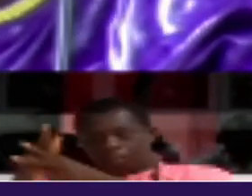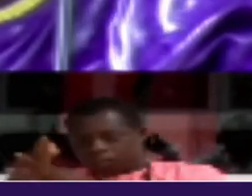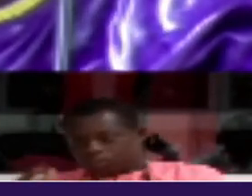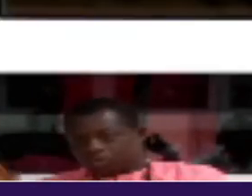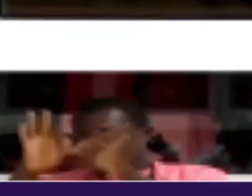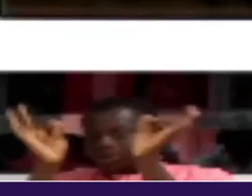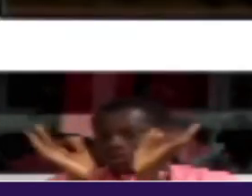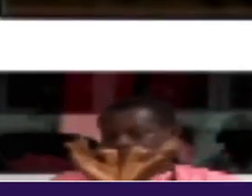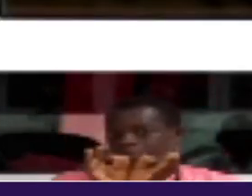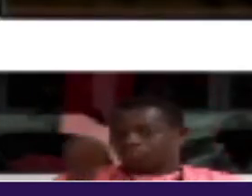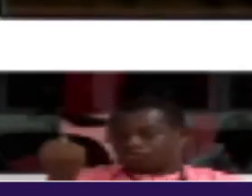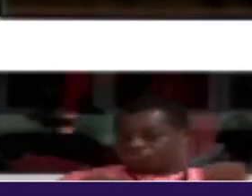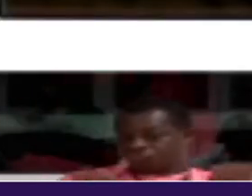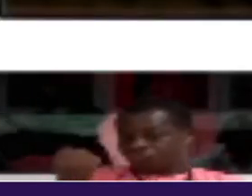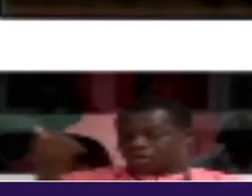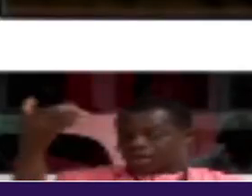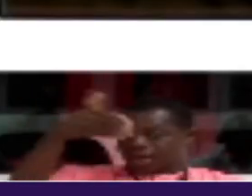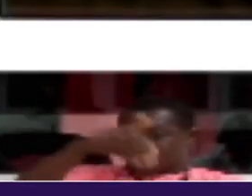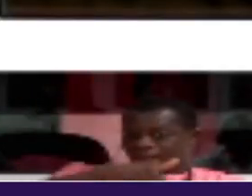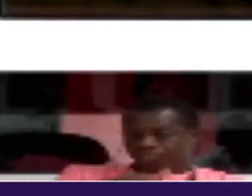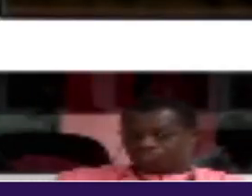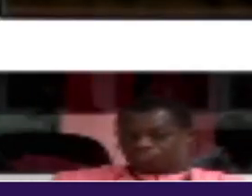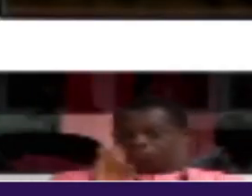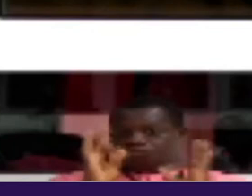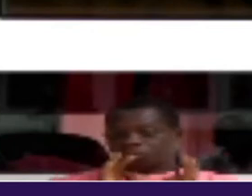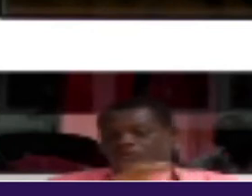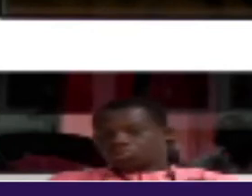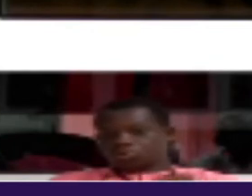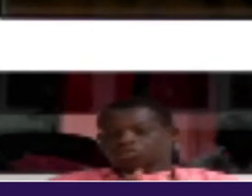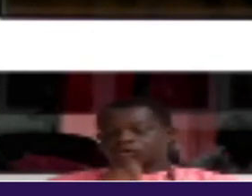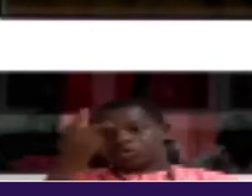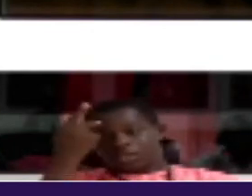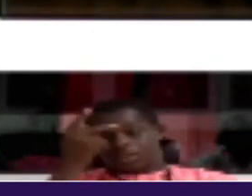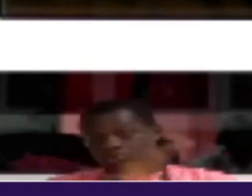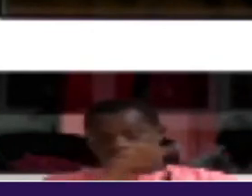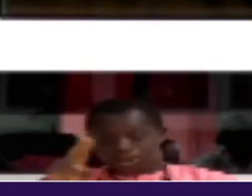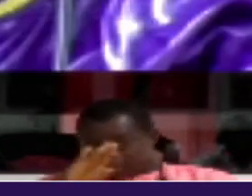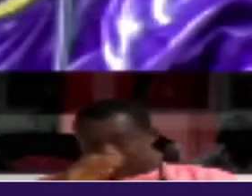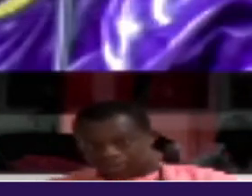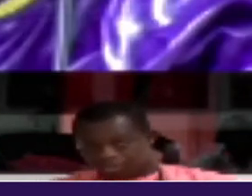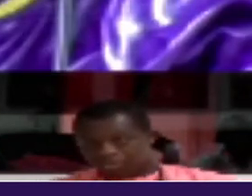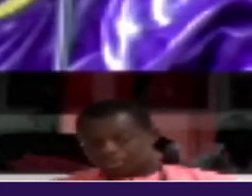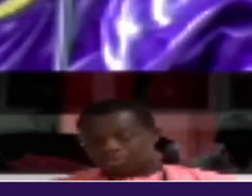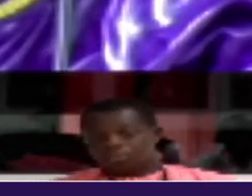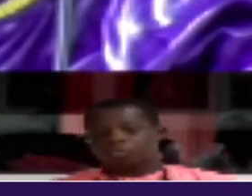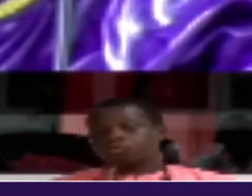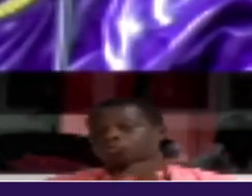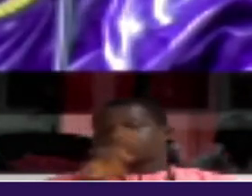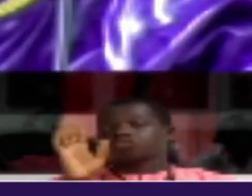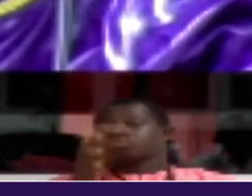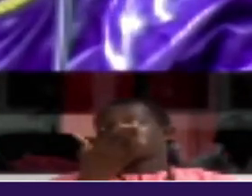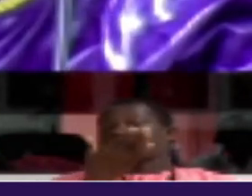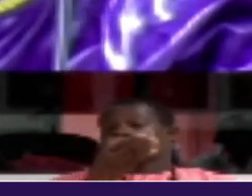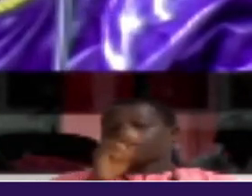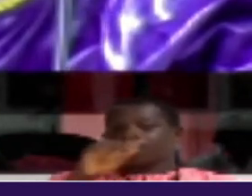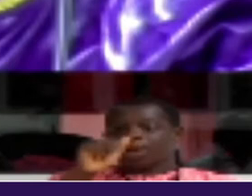to Kanilai. You deny that? No, I don't go with Malik Jata to Kanilai. Does Malik Jata know you? Malik Jata, he